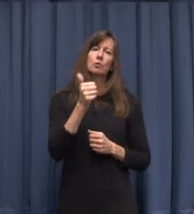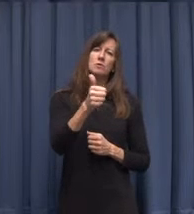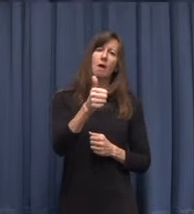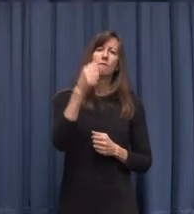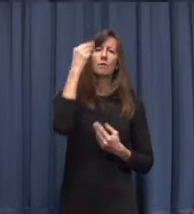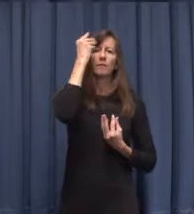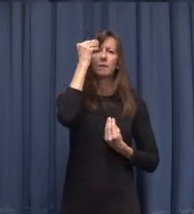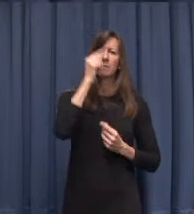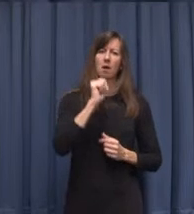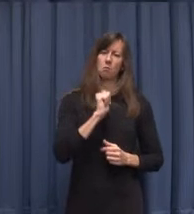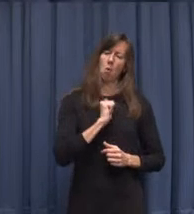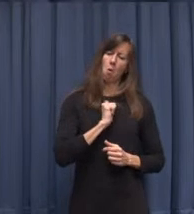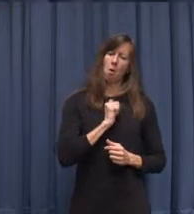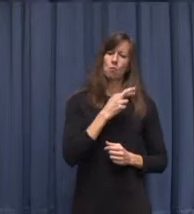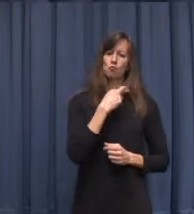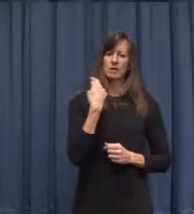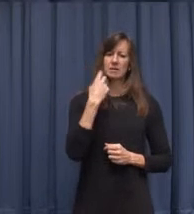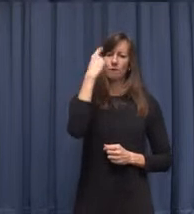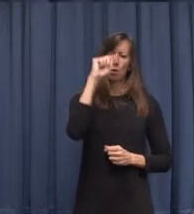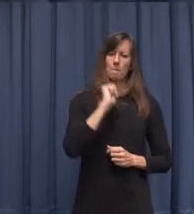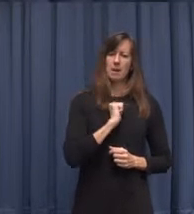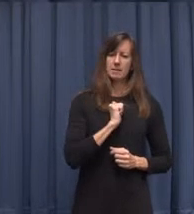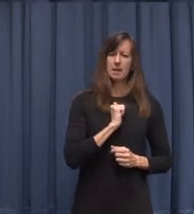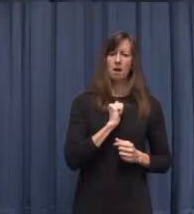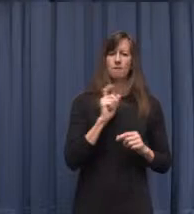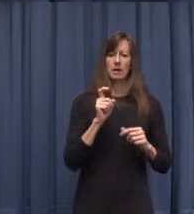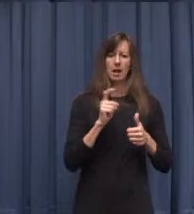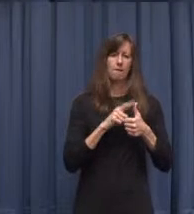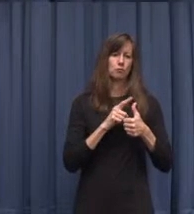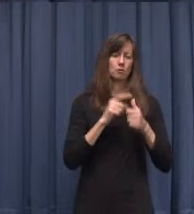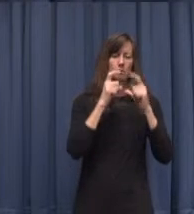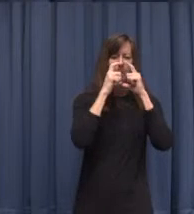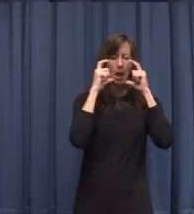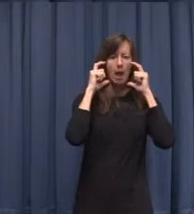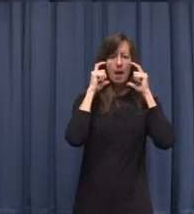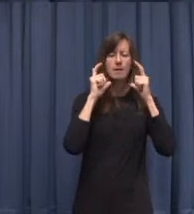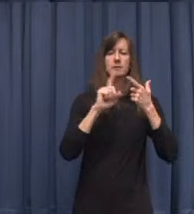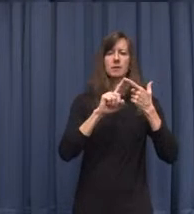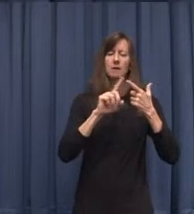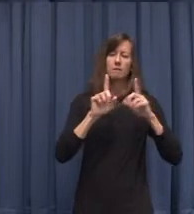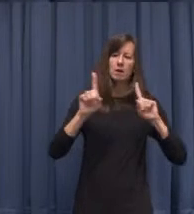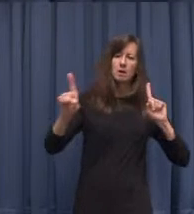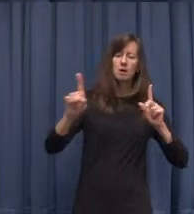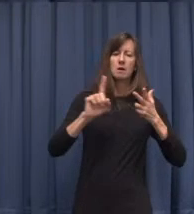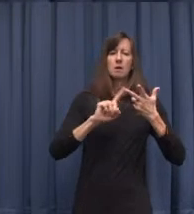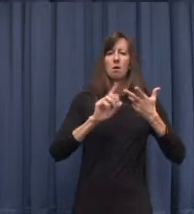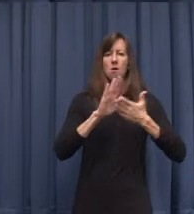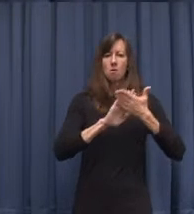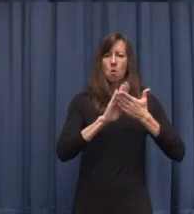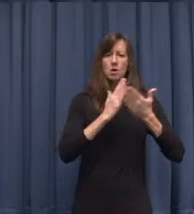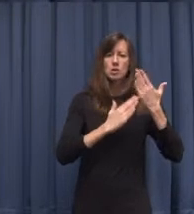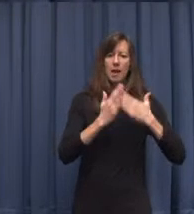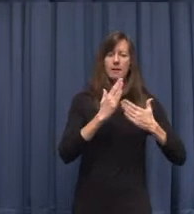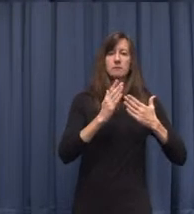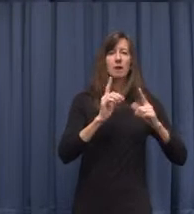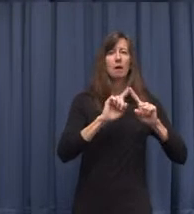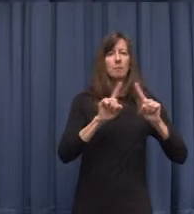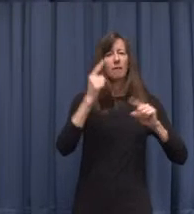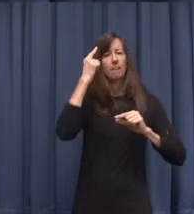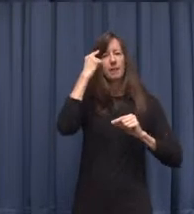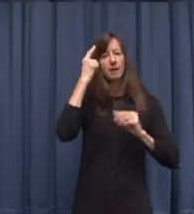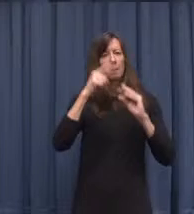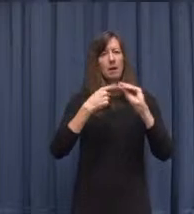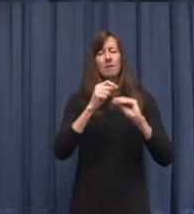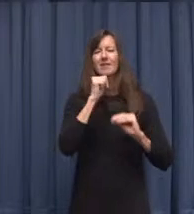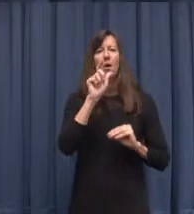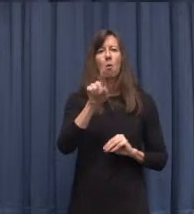wearing masks and doing the things and the precautions that we've asked to honor those folks who may not have a